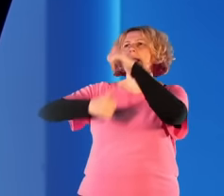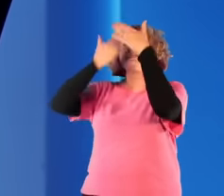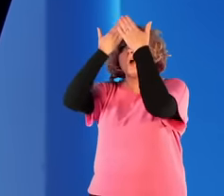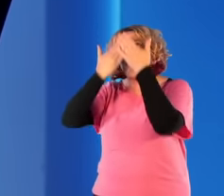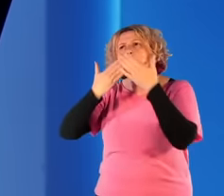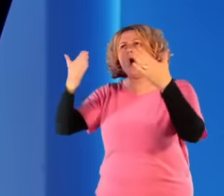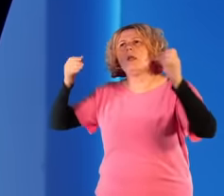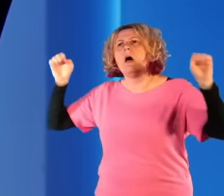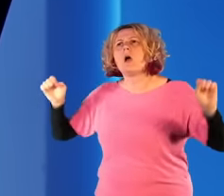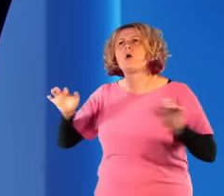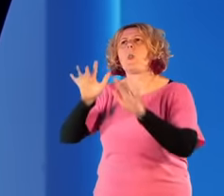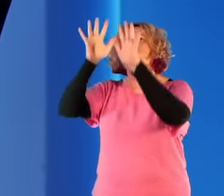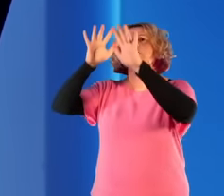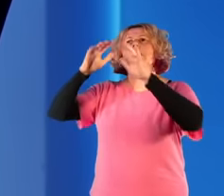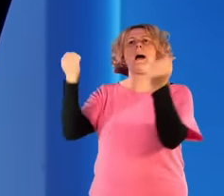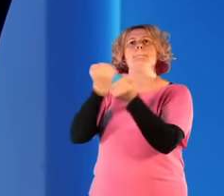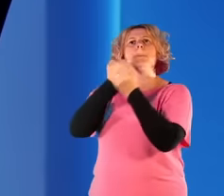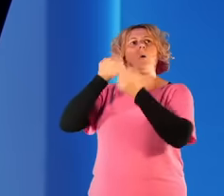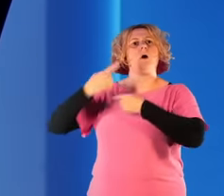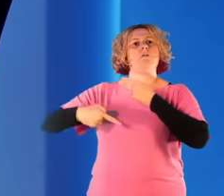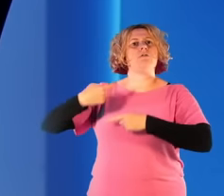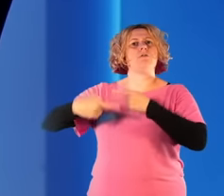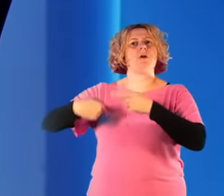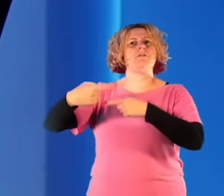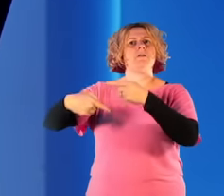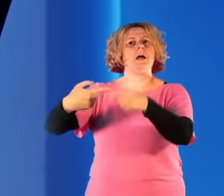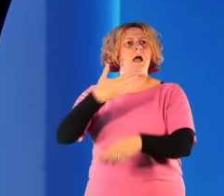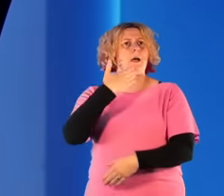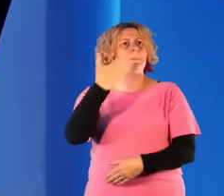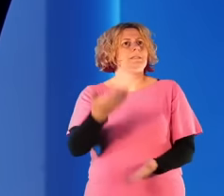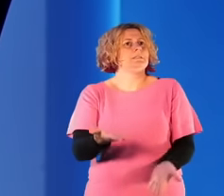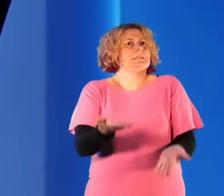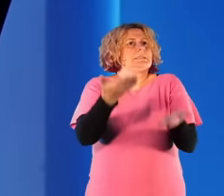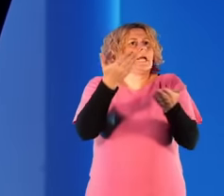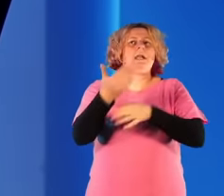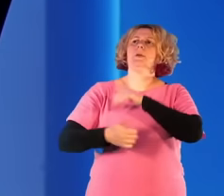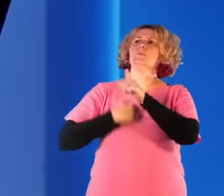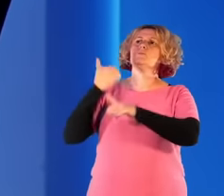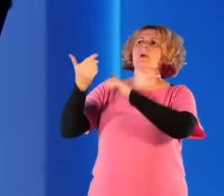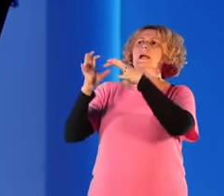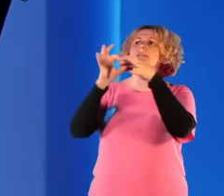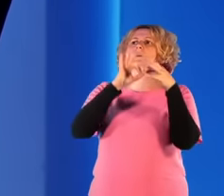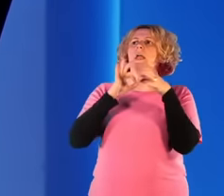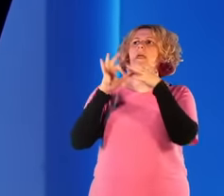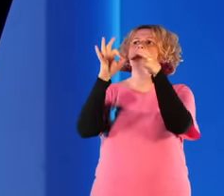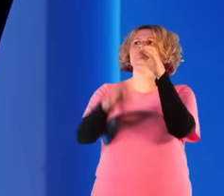power forever and ever. Please would you stand and let's praise Jesus together.